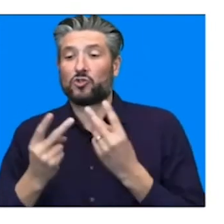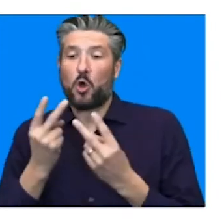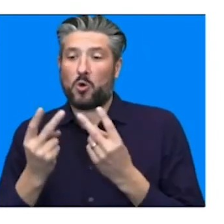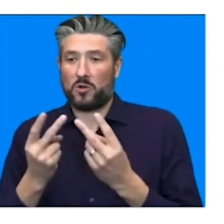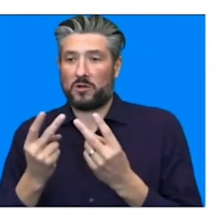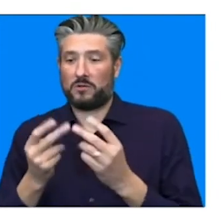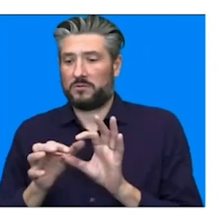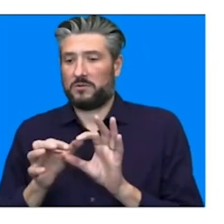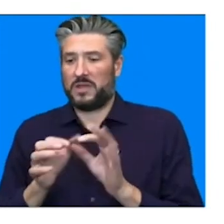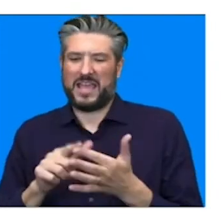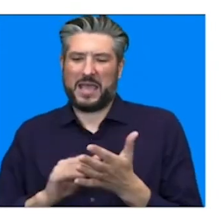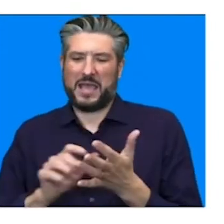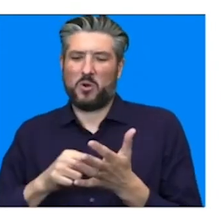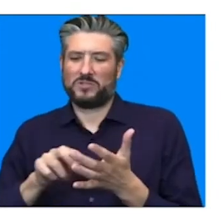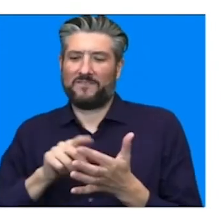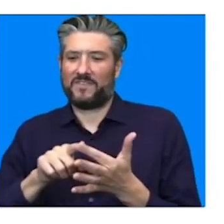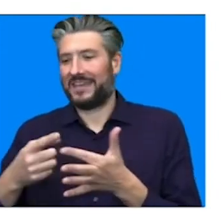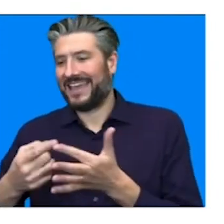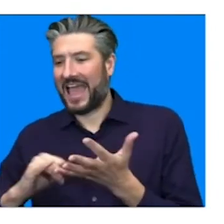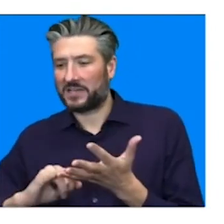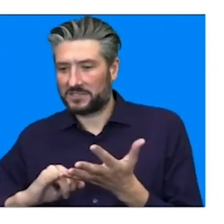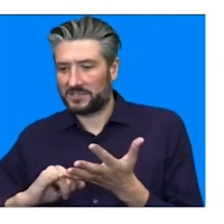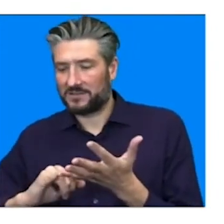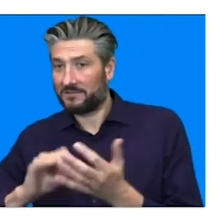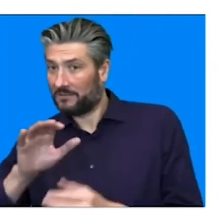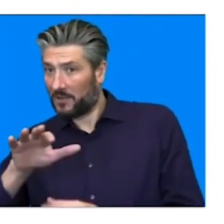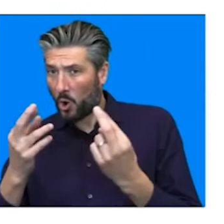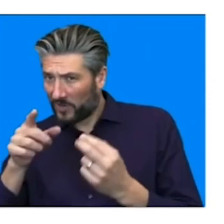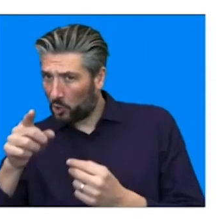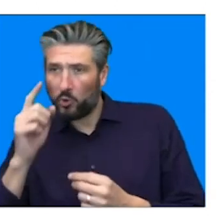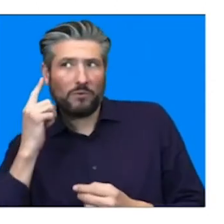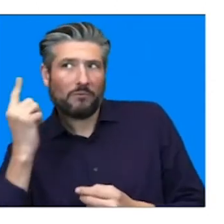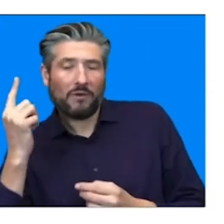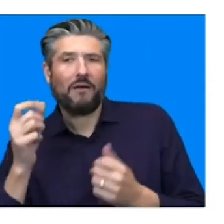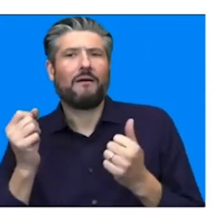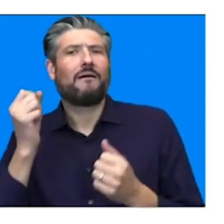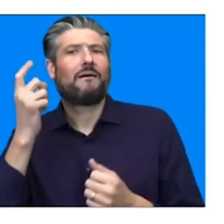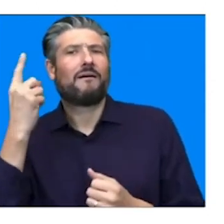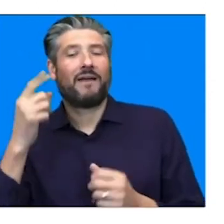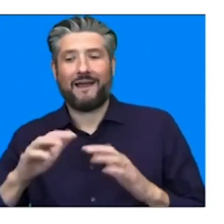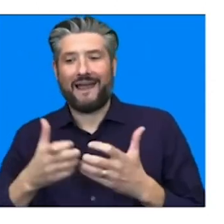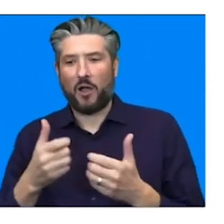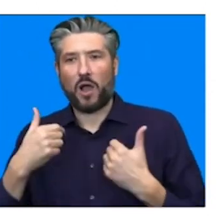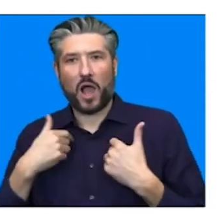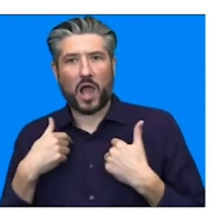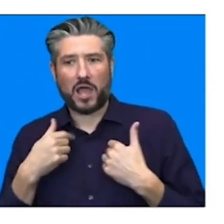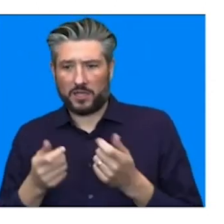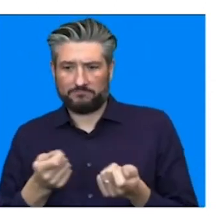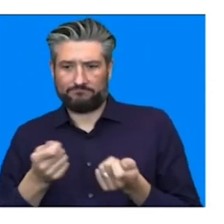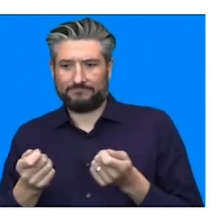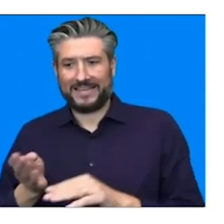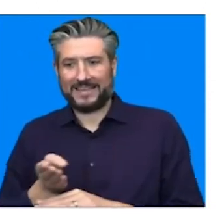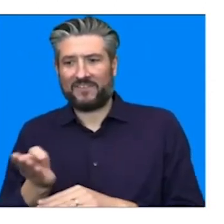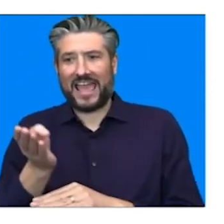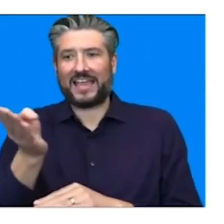ES. So hopefully that shows you that you can navigate in a very flexible way. You can move straight